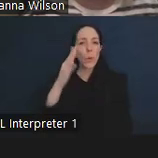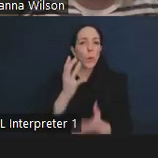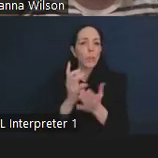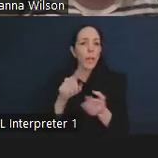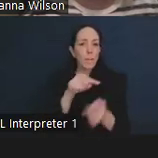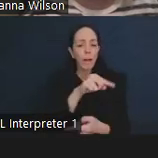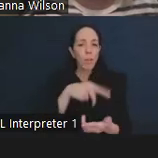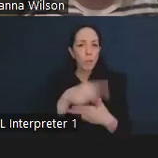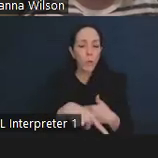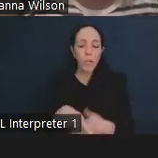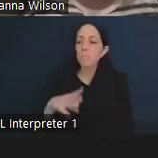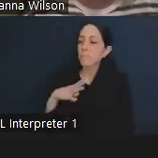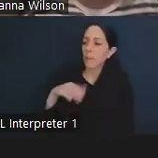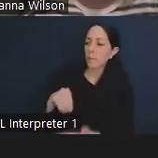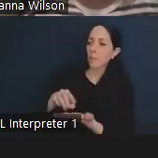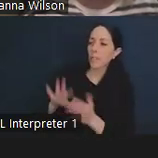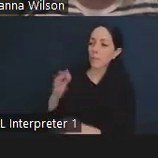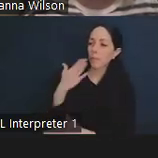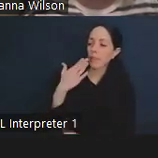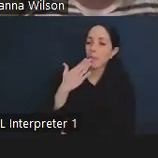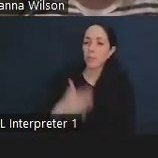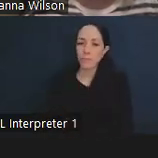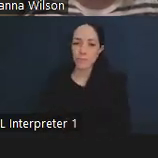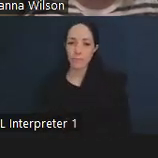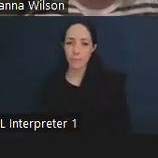We'll capture that. Thank you.